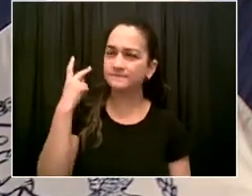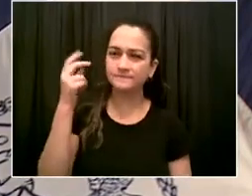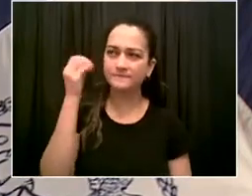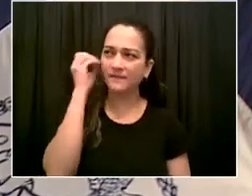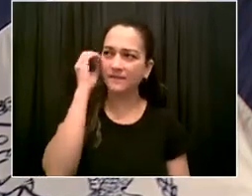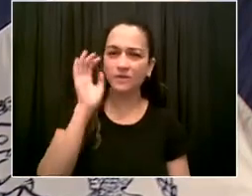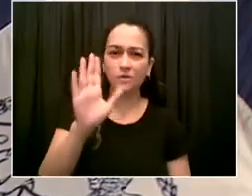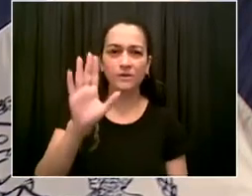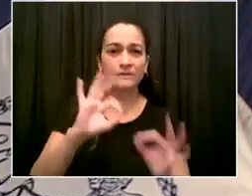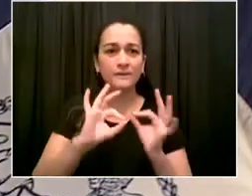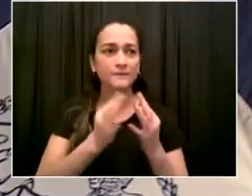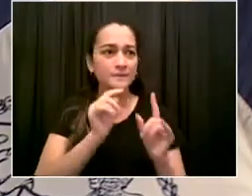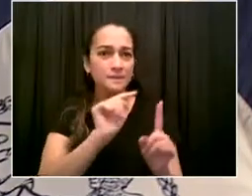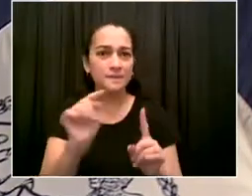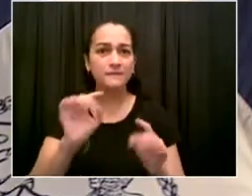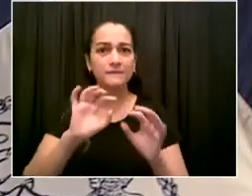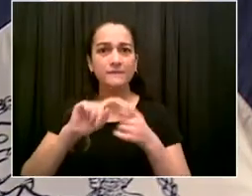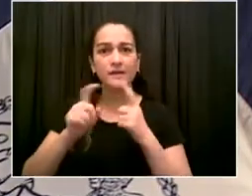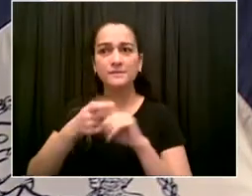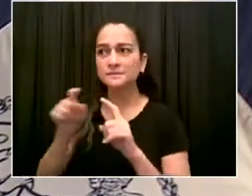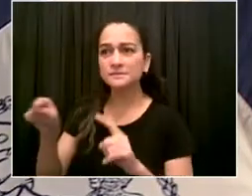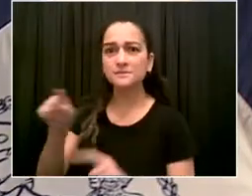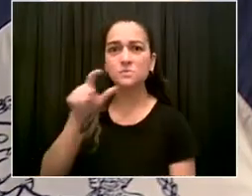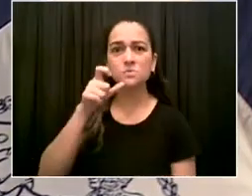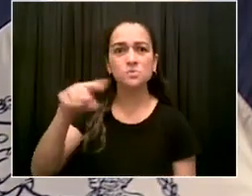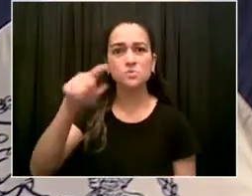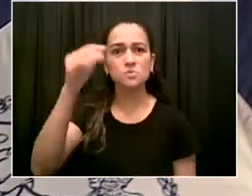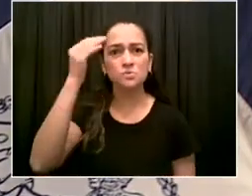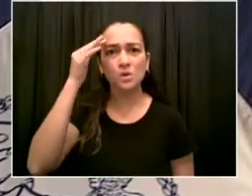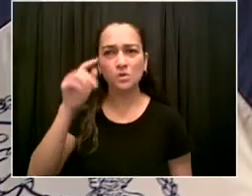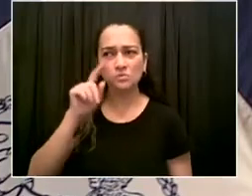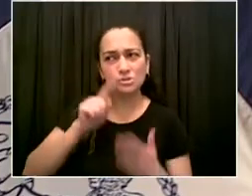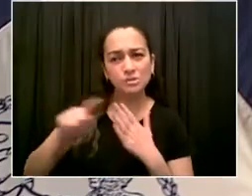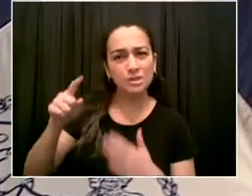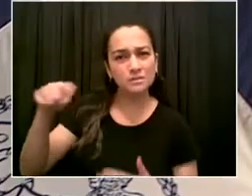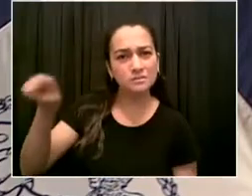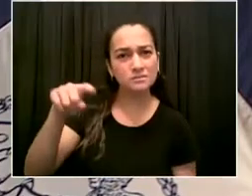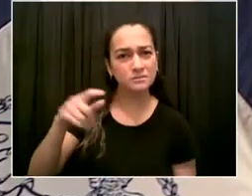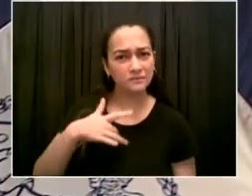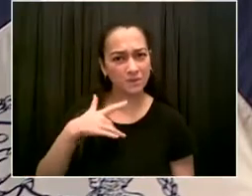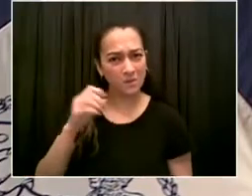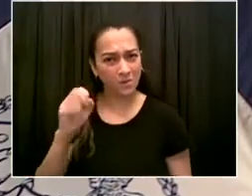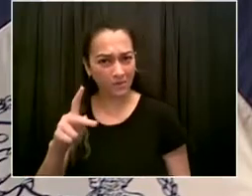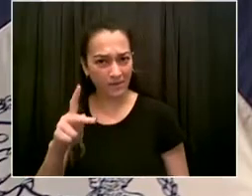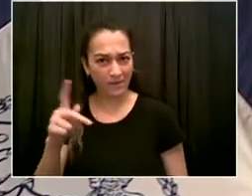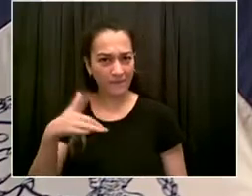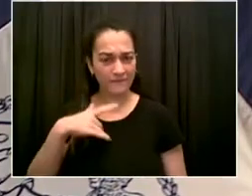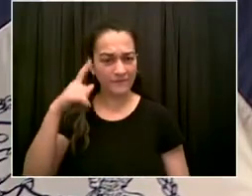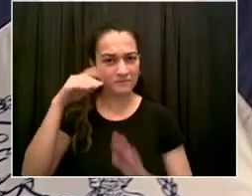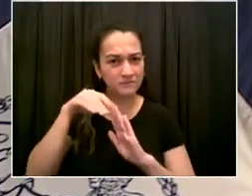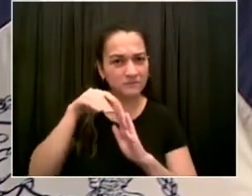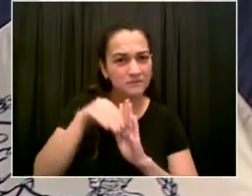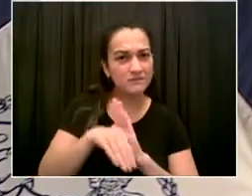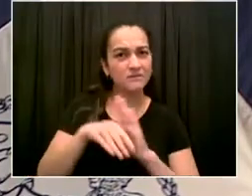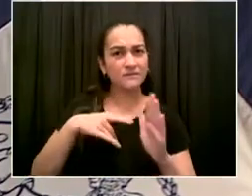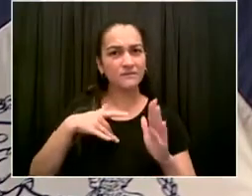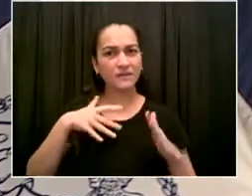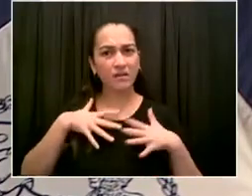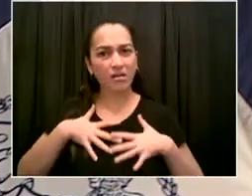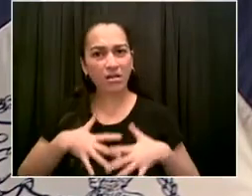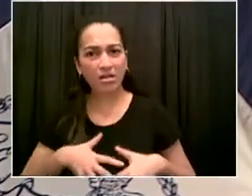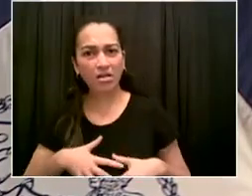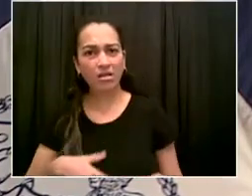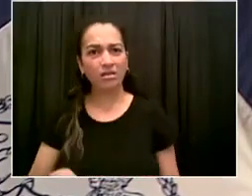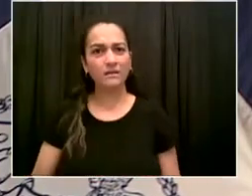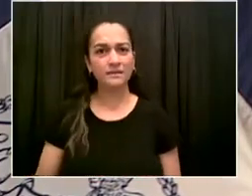met has someone in their life dealing with a mental health challenge right now, especially exacerbated by the